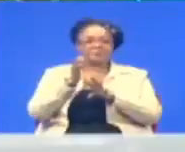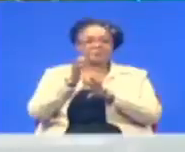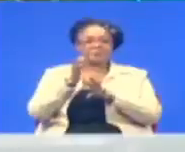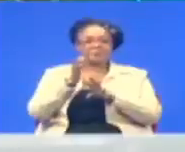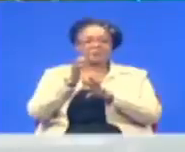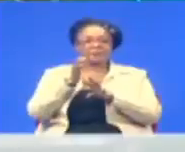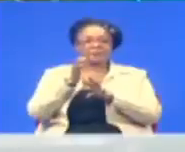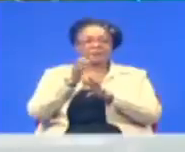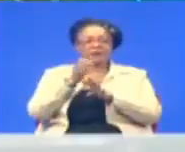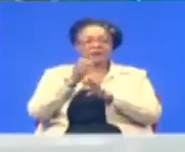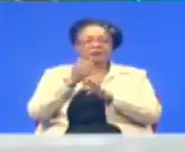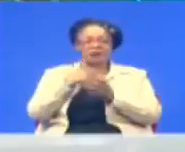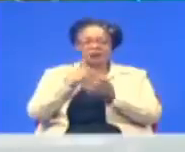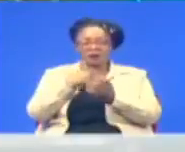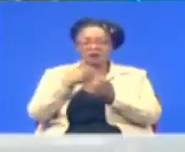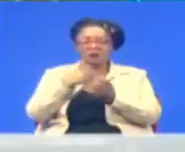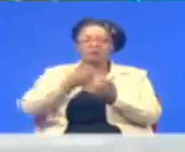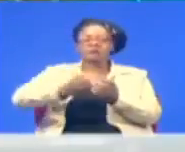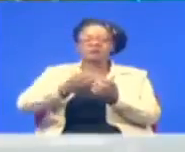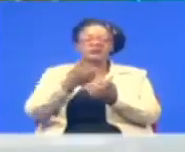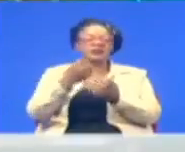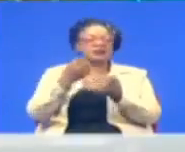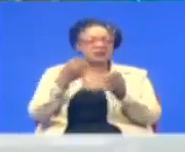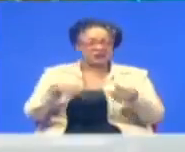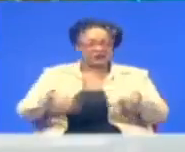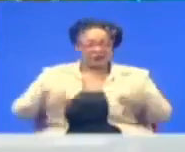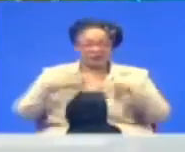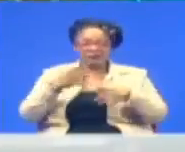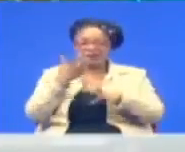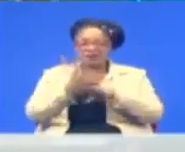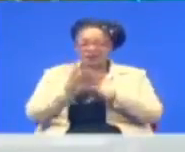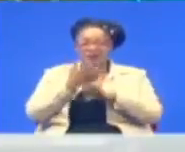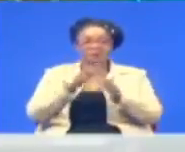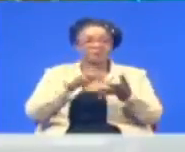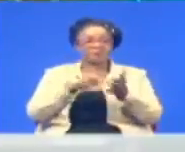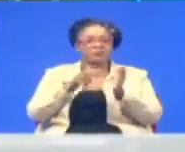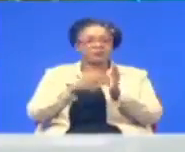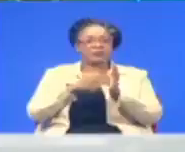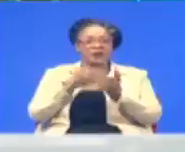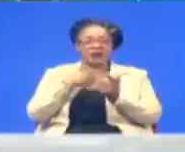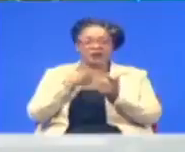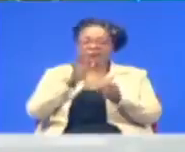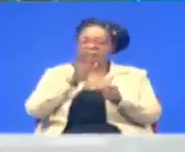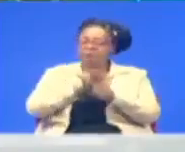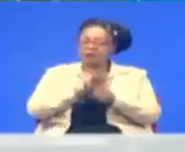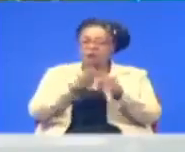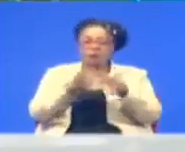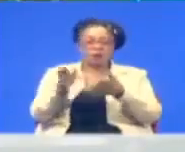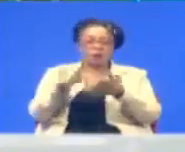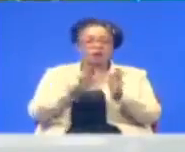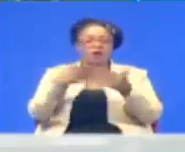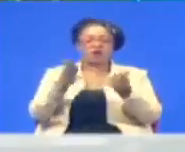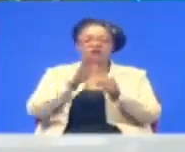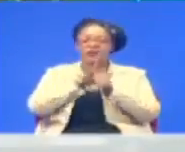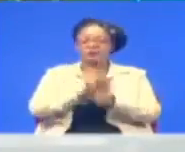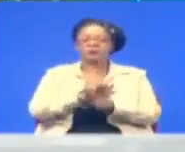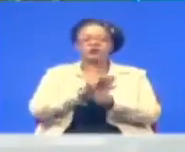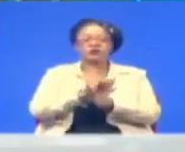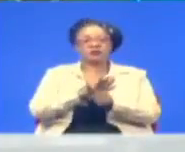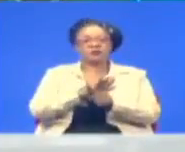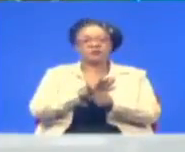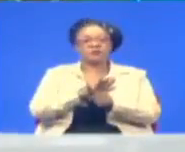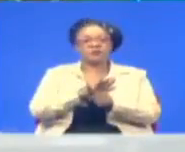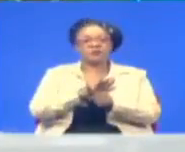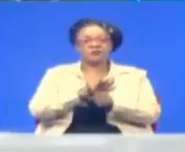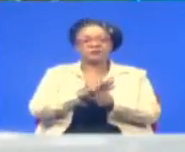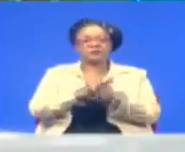had to deal with sexual advances from their employers, disrespect, and many other forms of exploitation, more